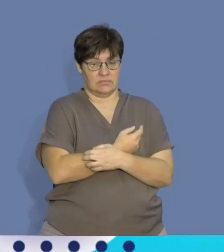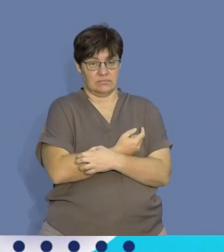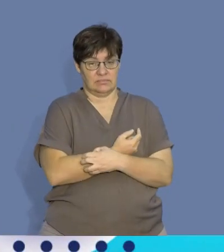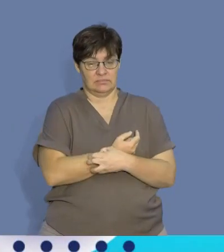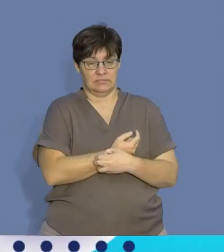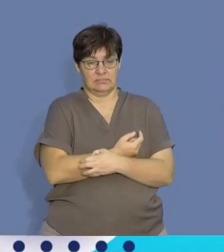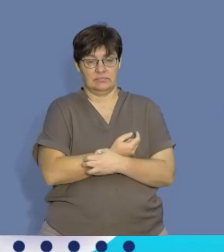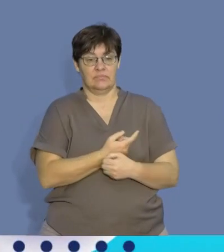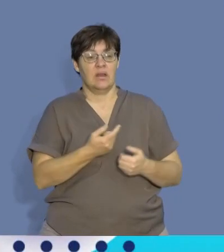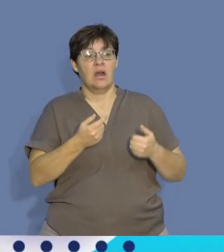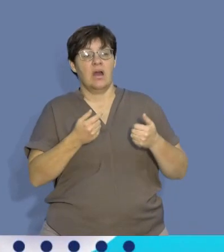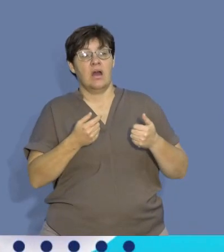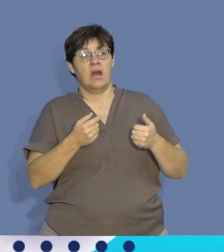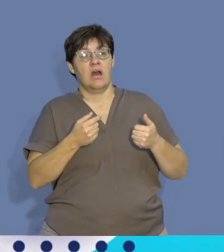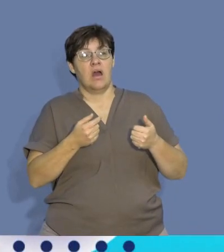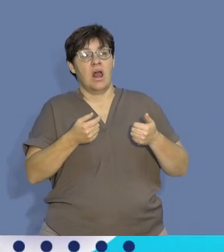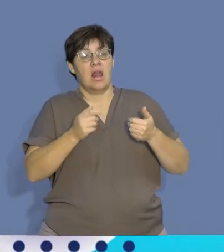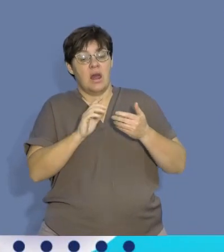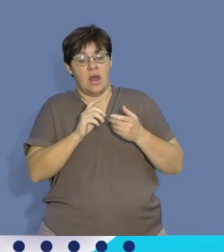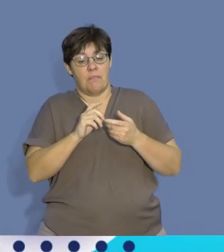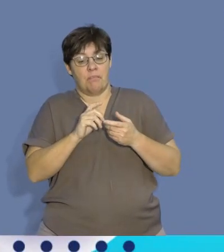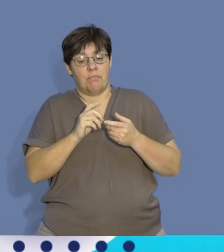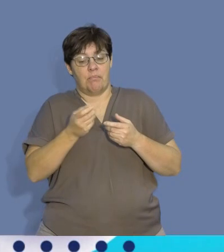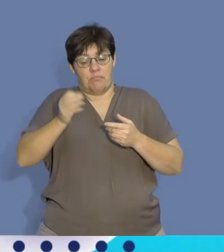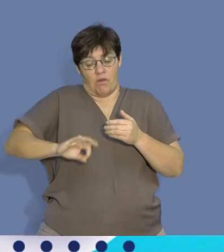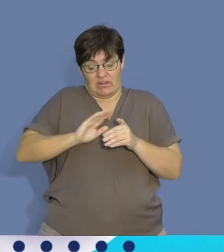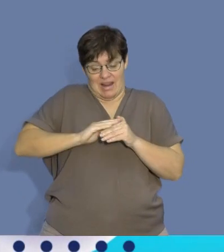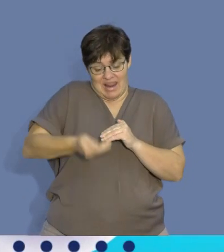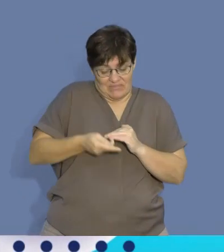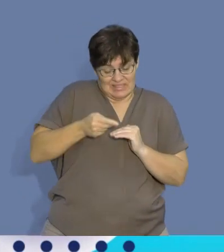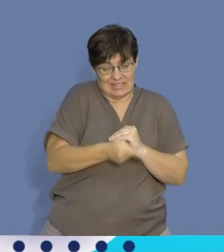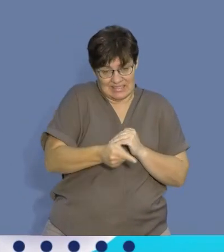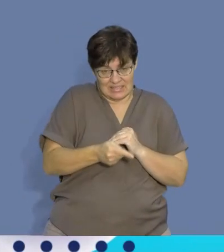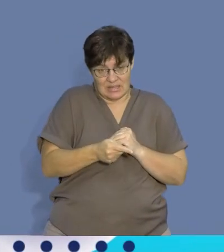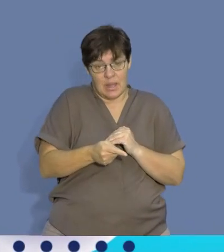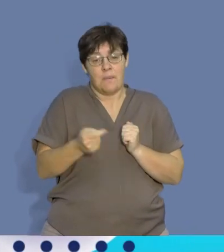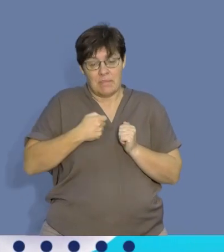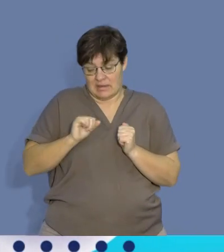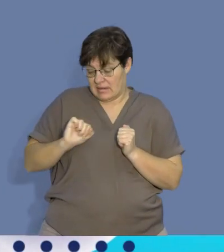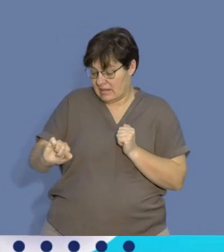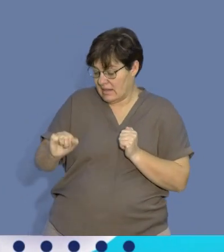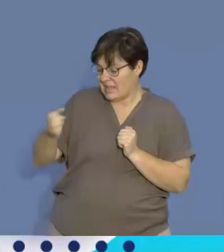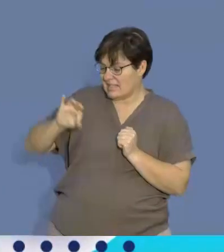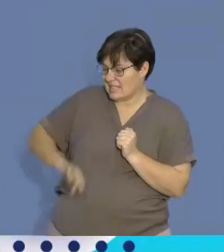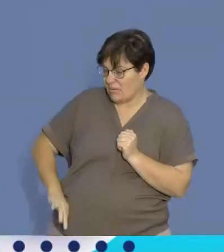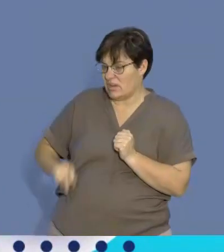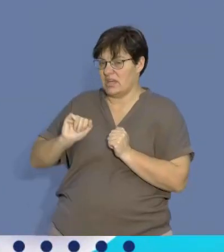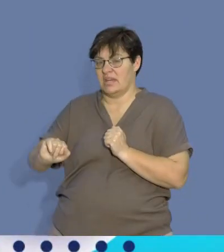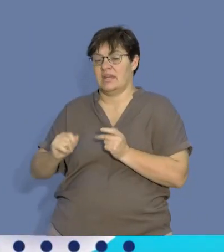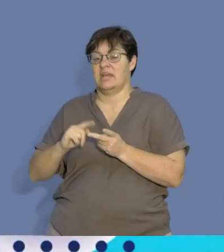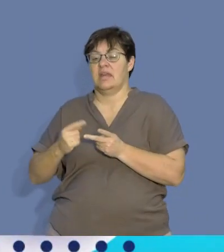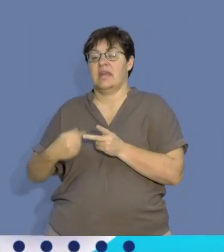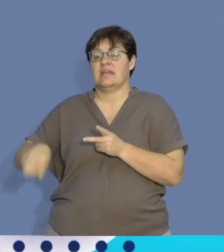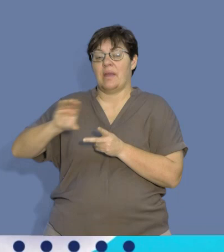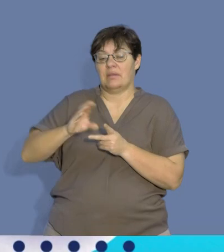year? Remaining profit, on the other hand, is after giving my partners